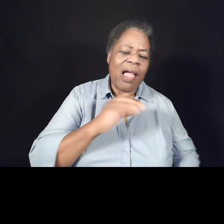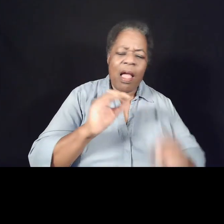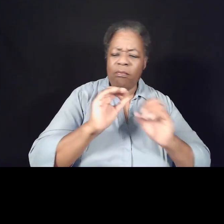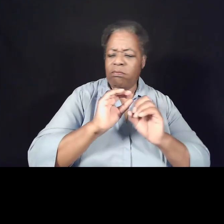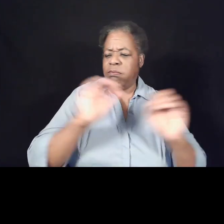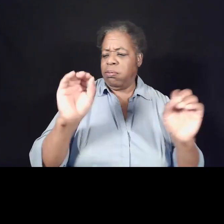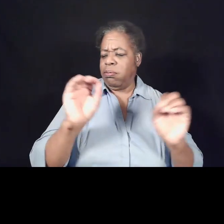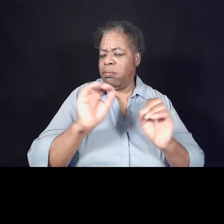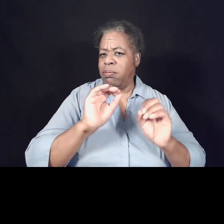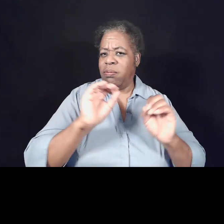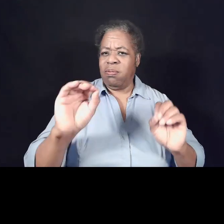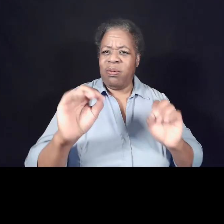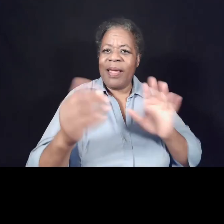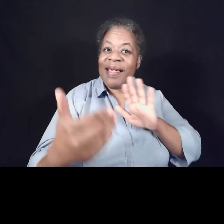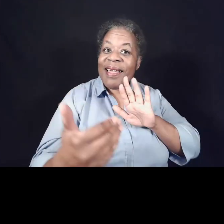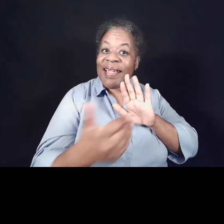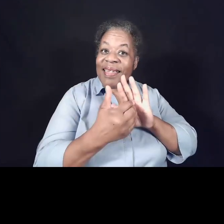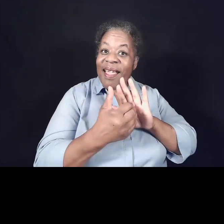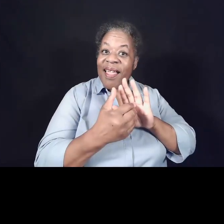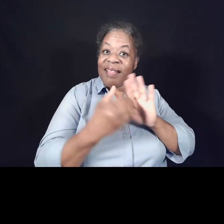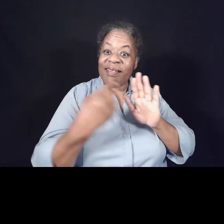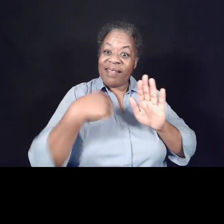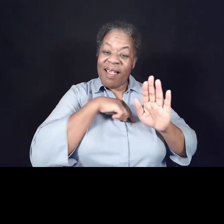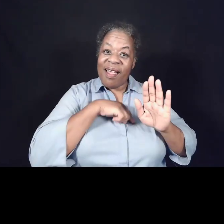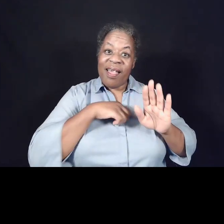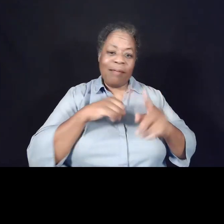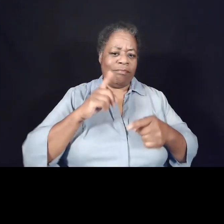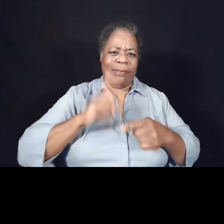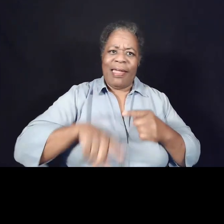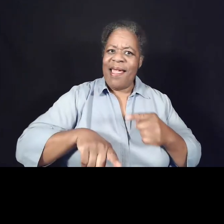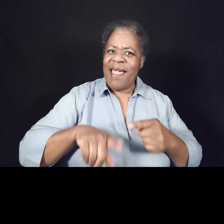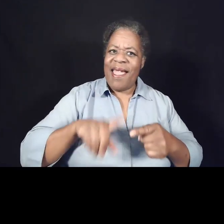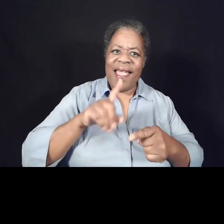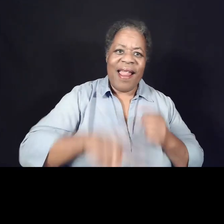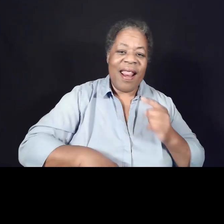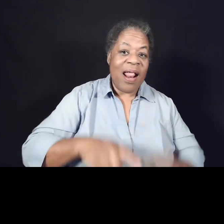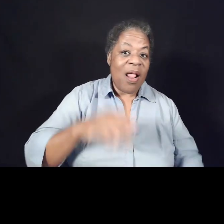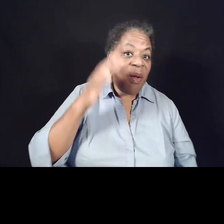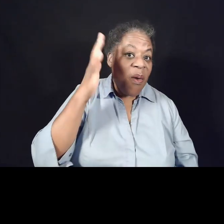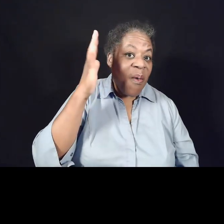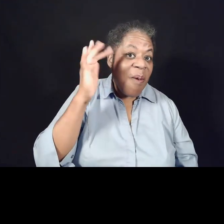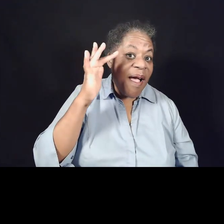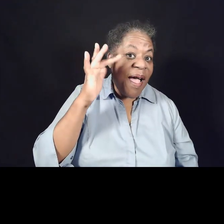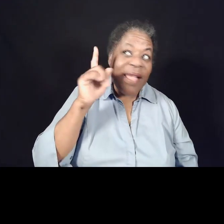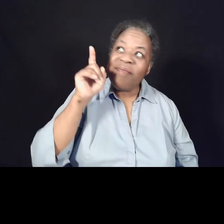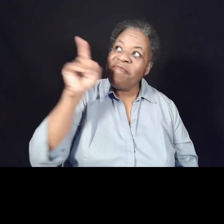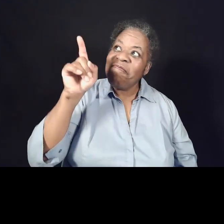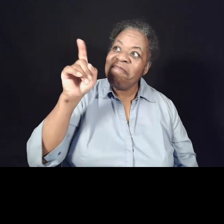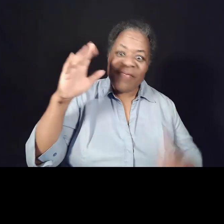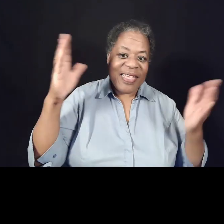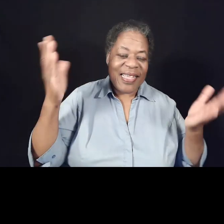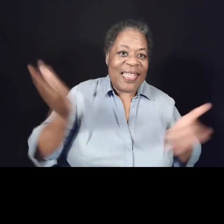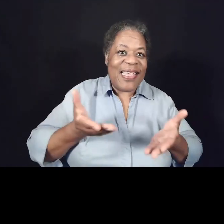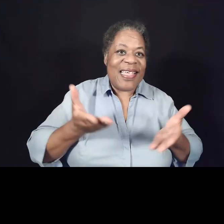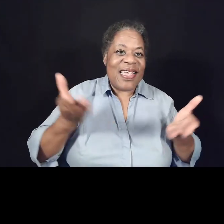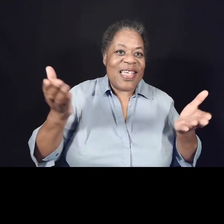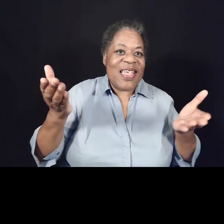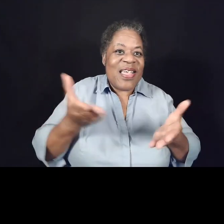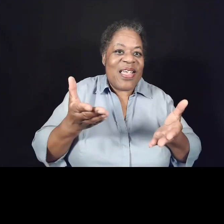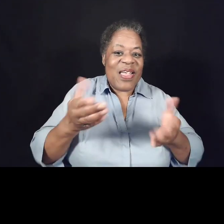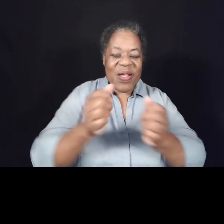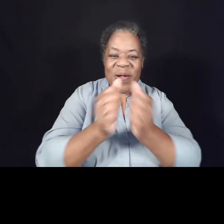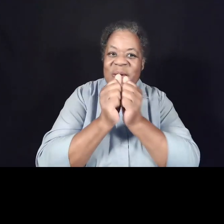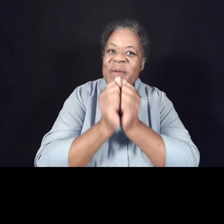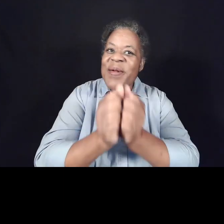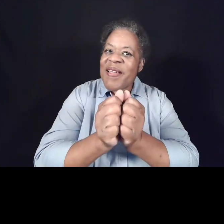stand against us now. He is here.